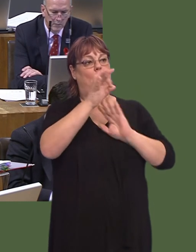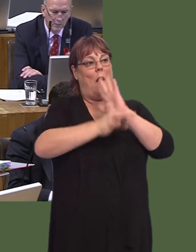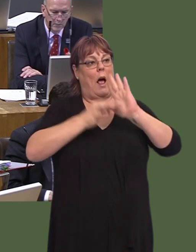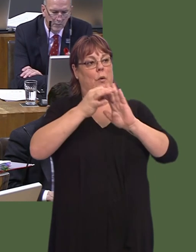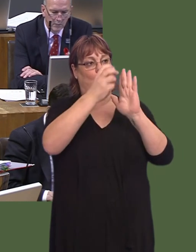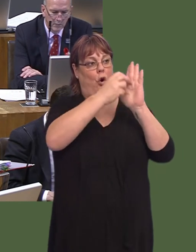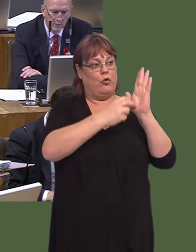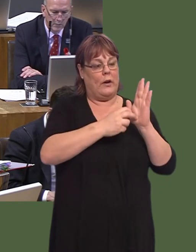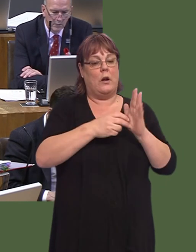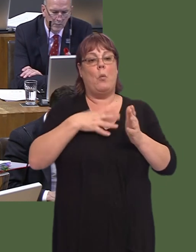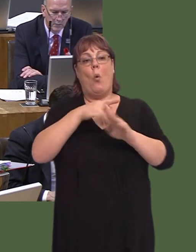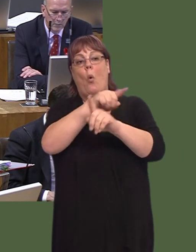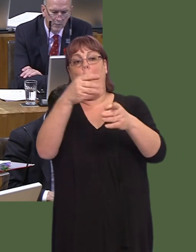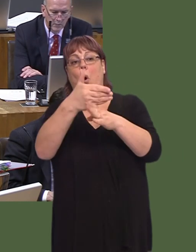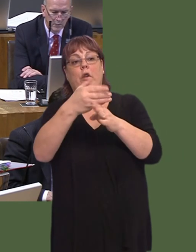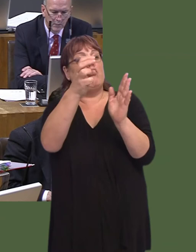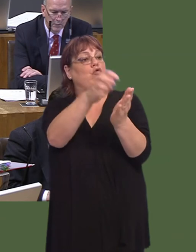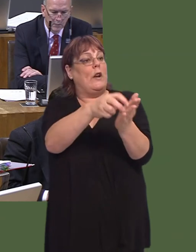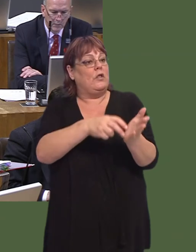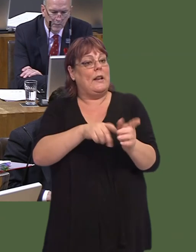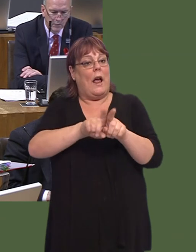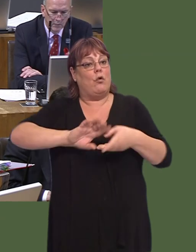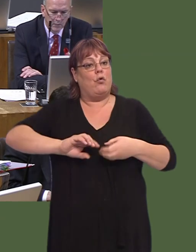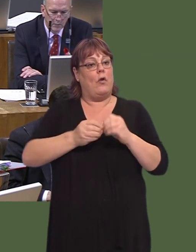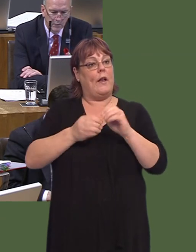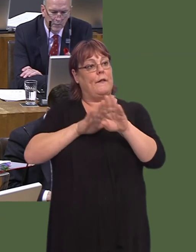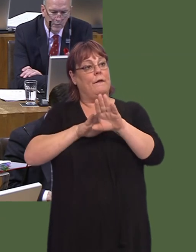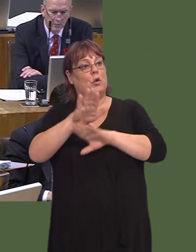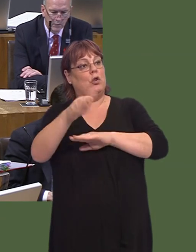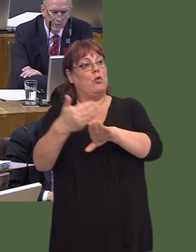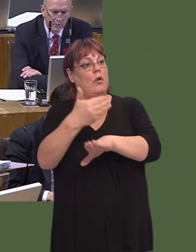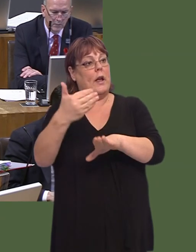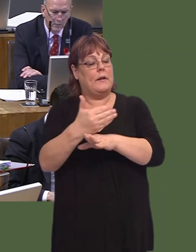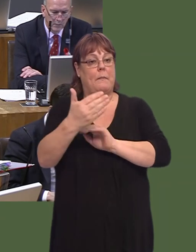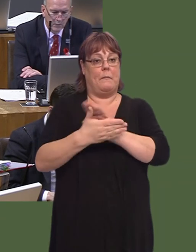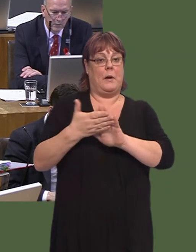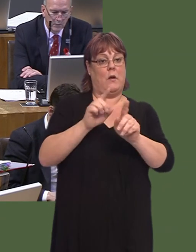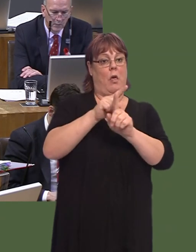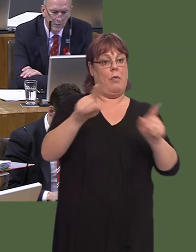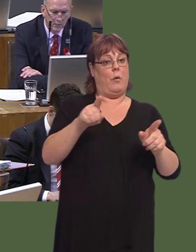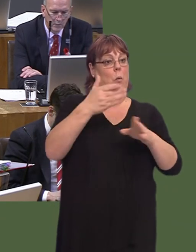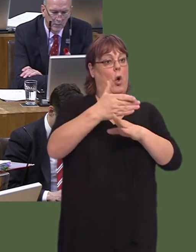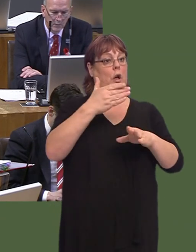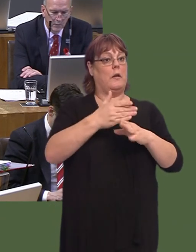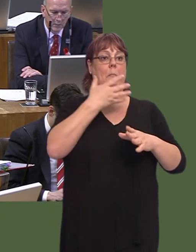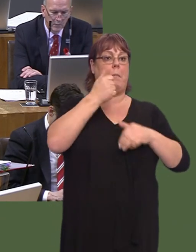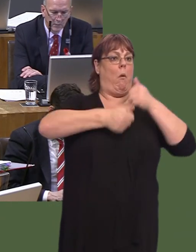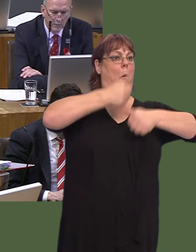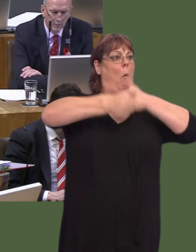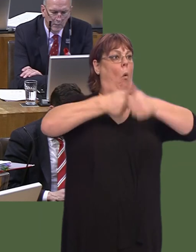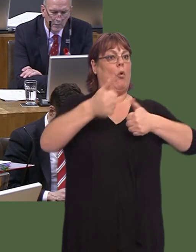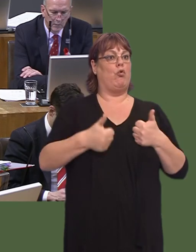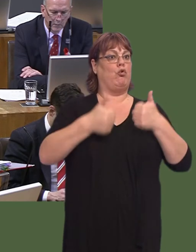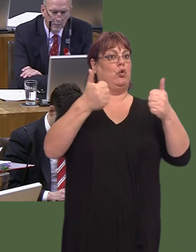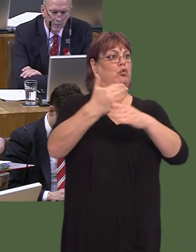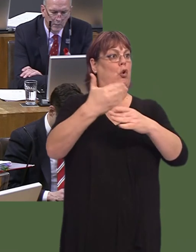pay, registering workers and developing career pathways, and that will help to raise the status and profile of workers so social care becomes a